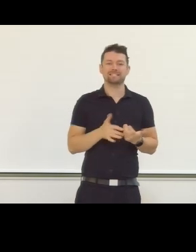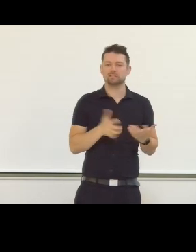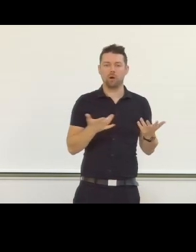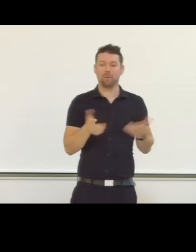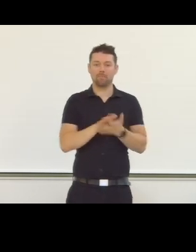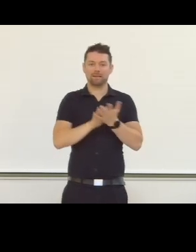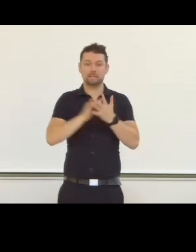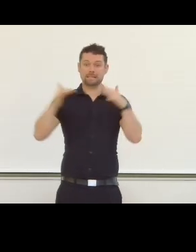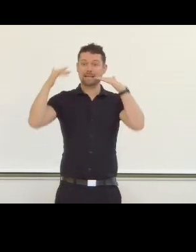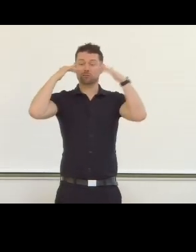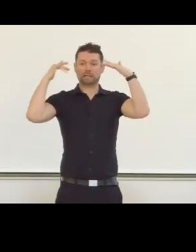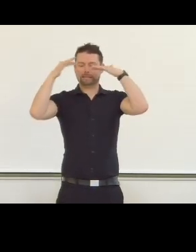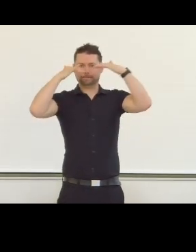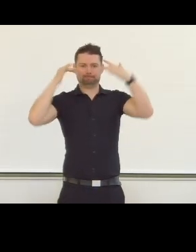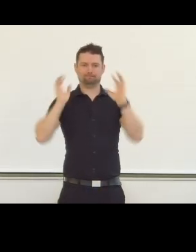of sensory stimulation.